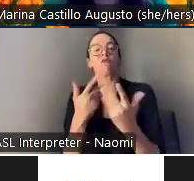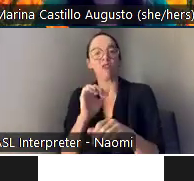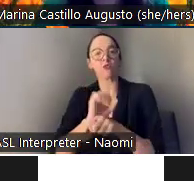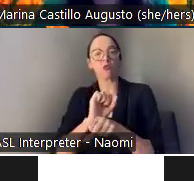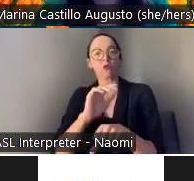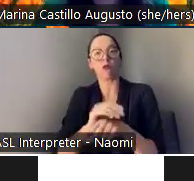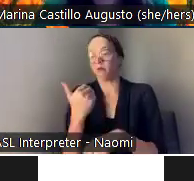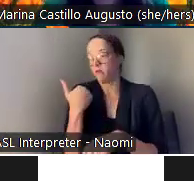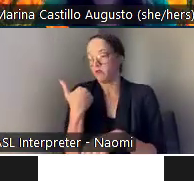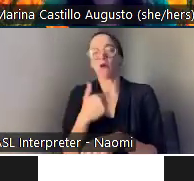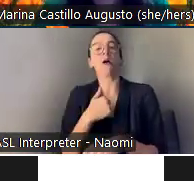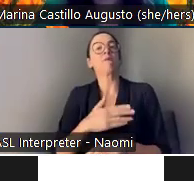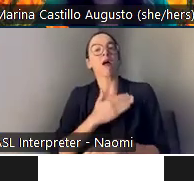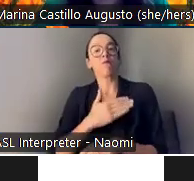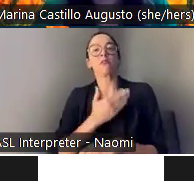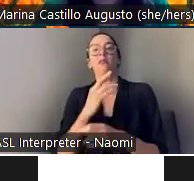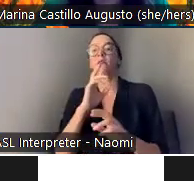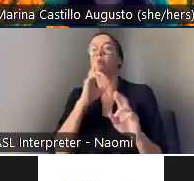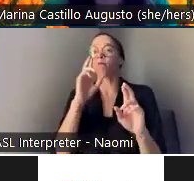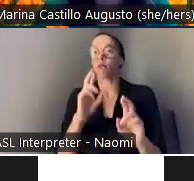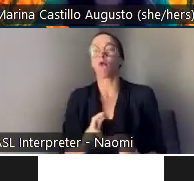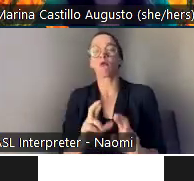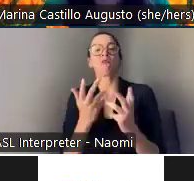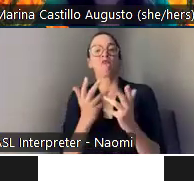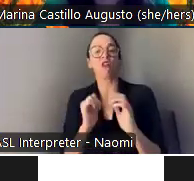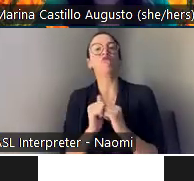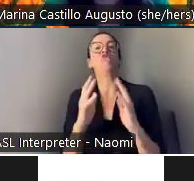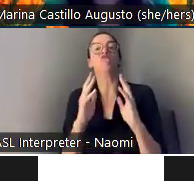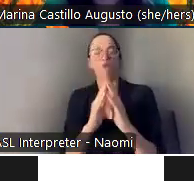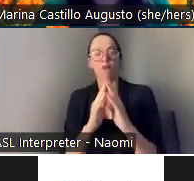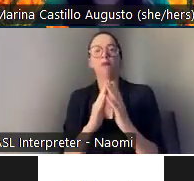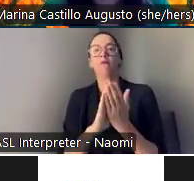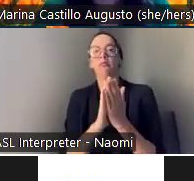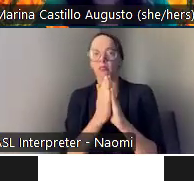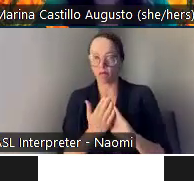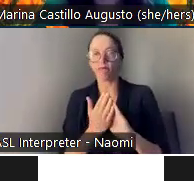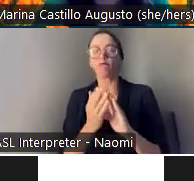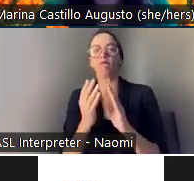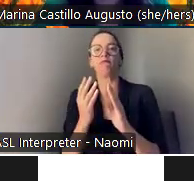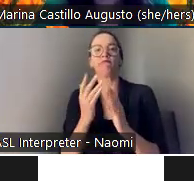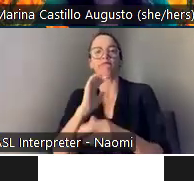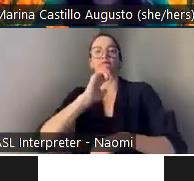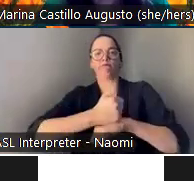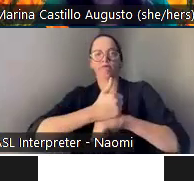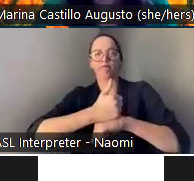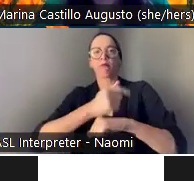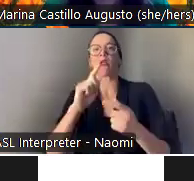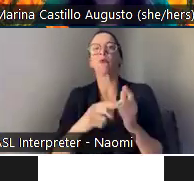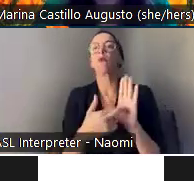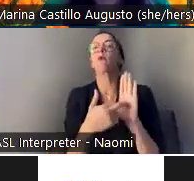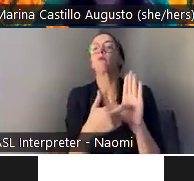in the sense of being able to have a standalone aging and disability lived experience advisory board that would